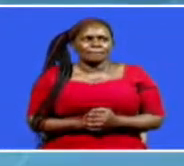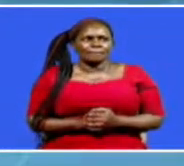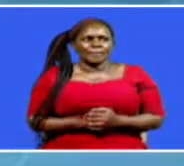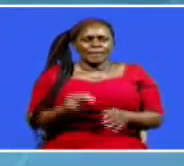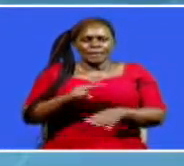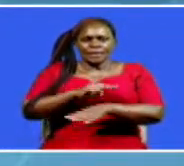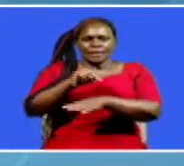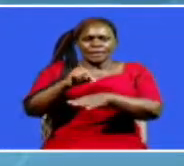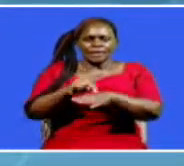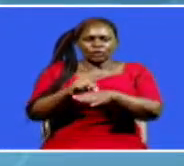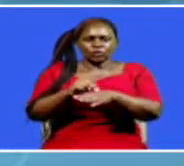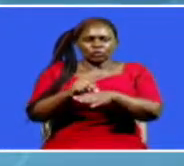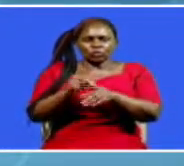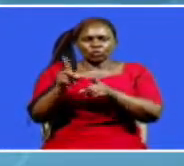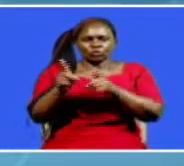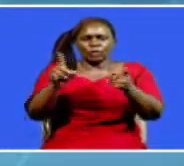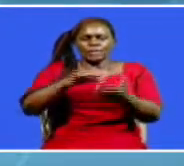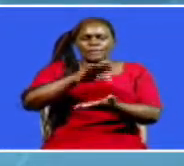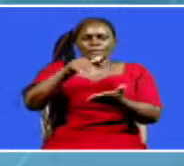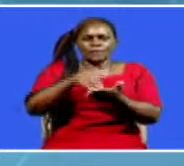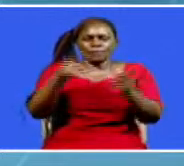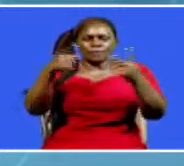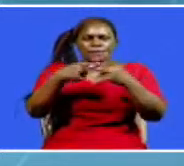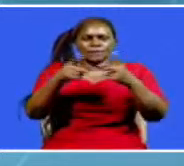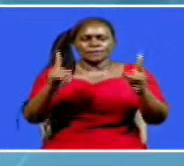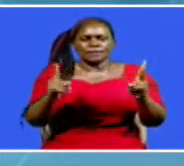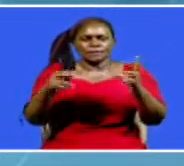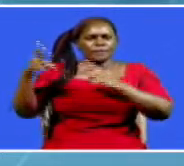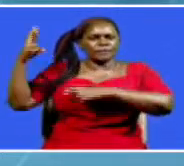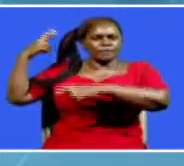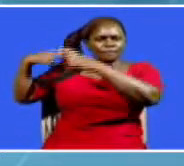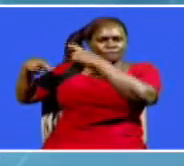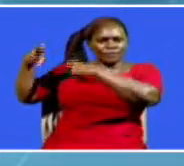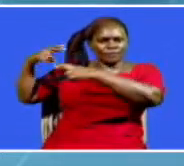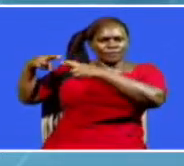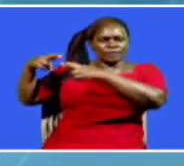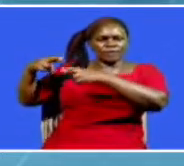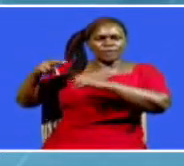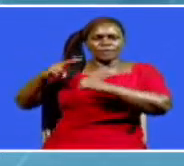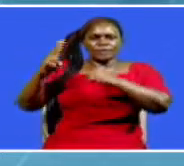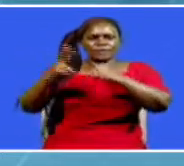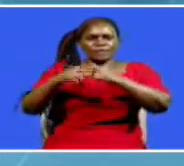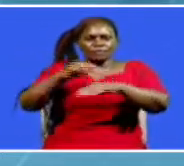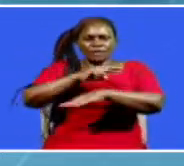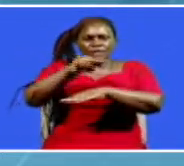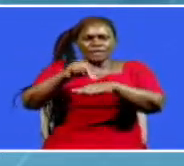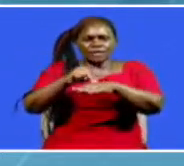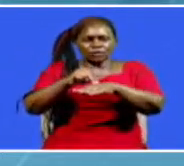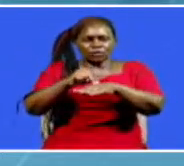The National Counter-Terrorism Center has embarked on reviewing the seven national